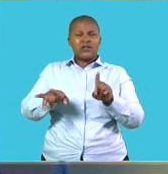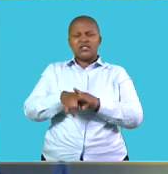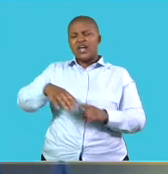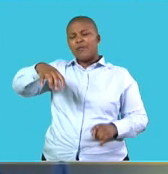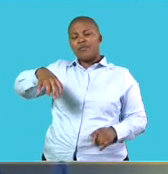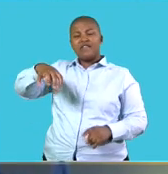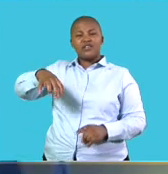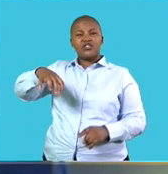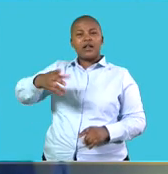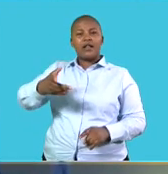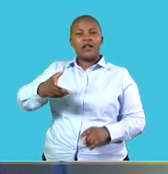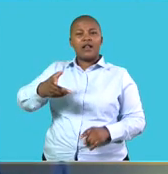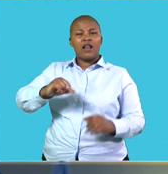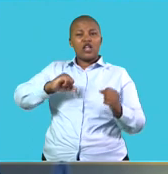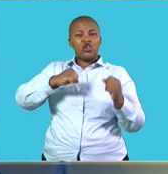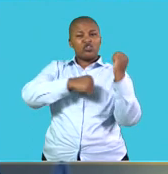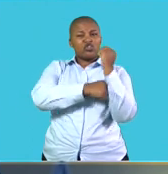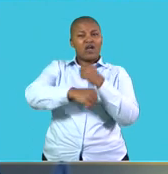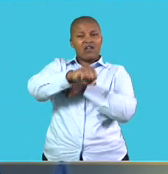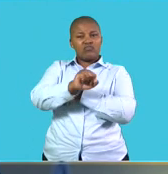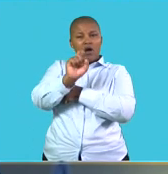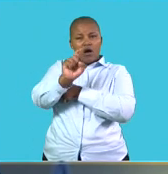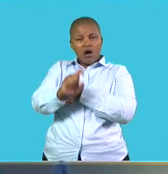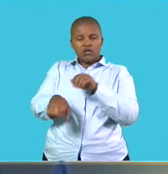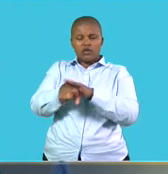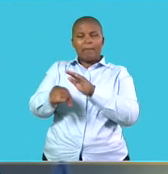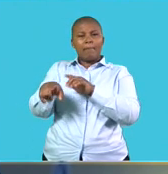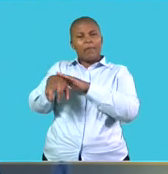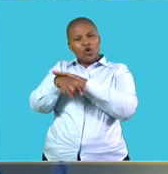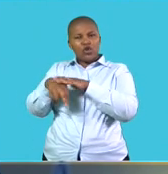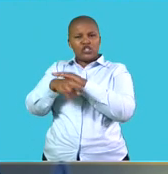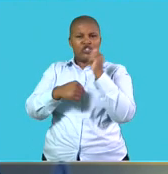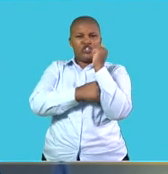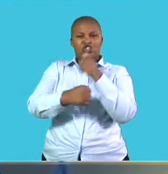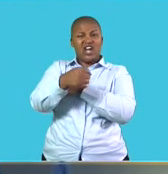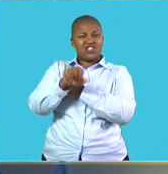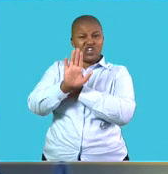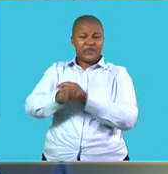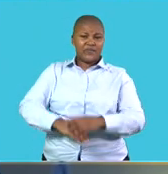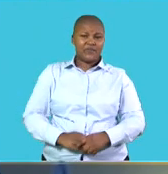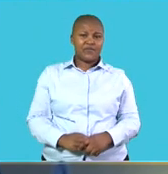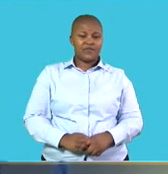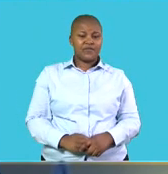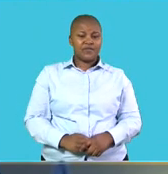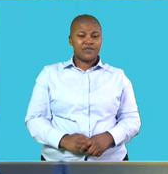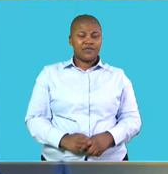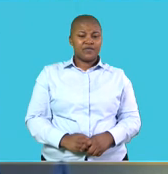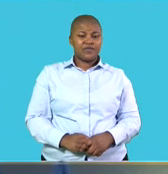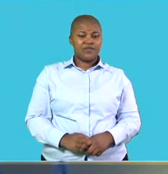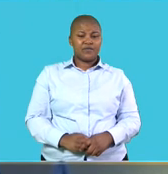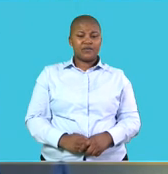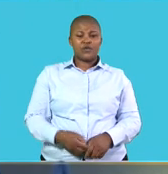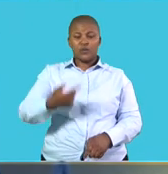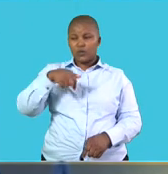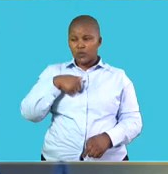provincial structures as well, and regional structures. The results that we have gleaned